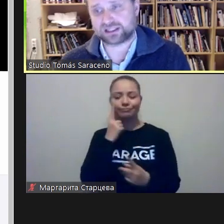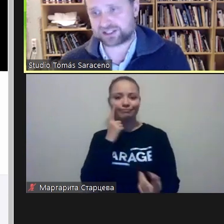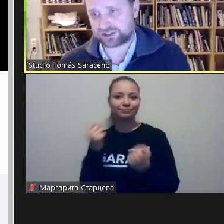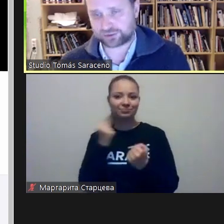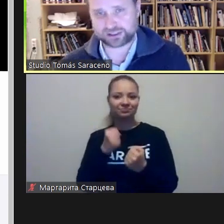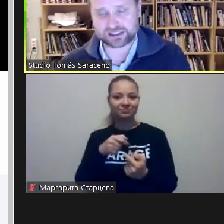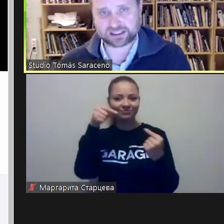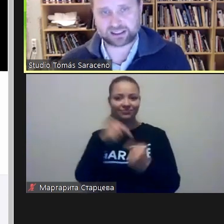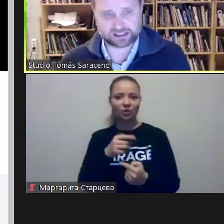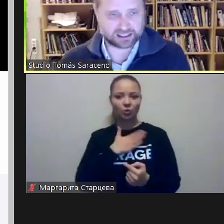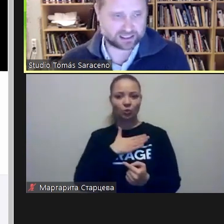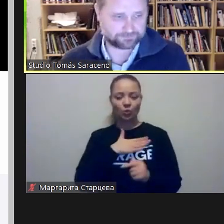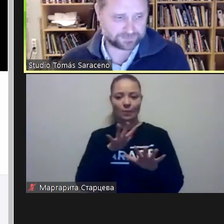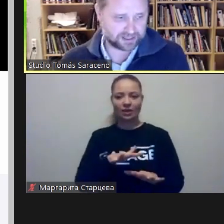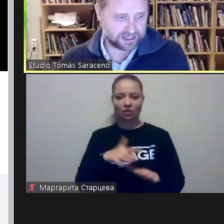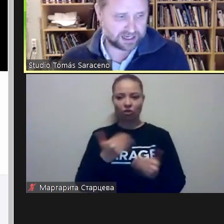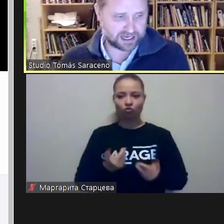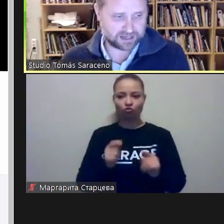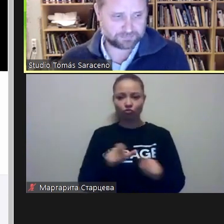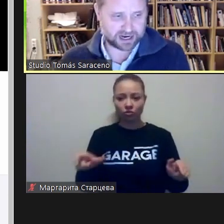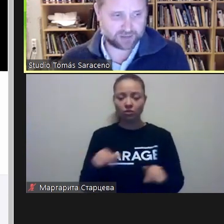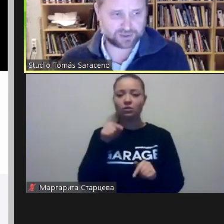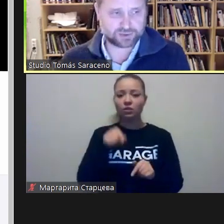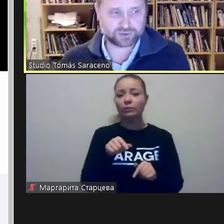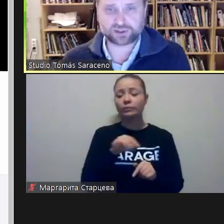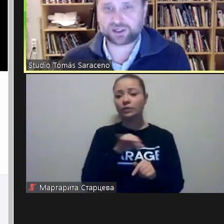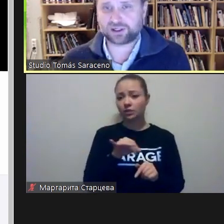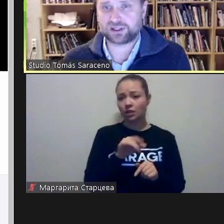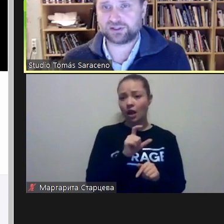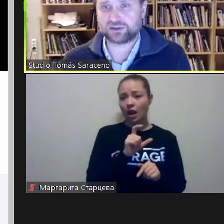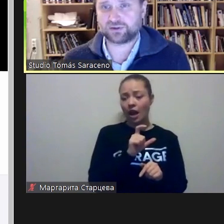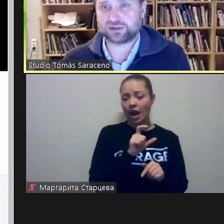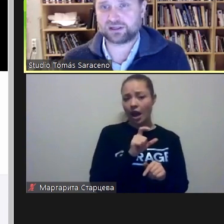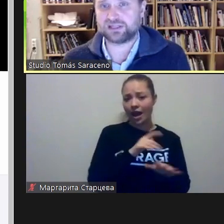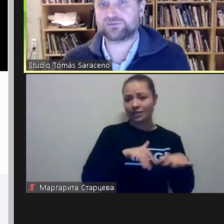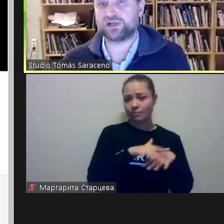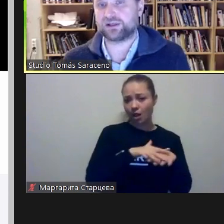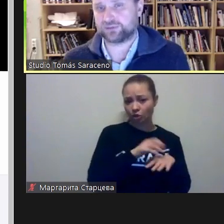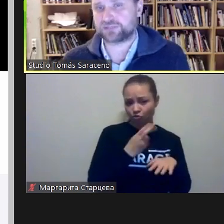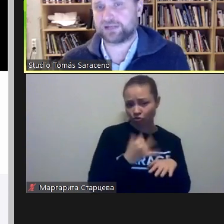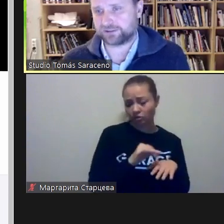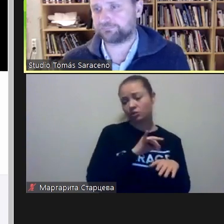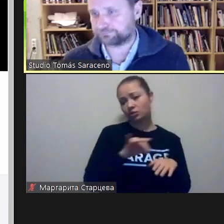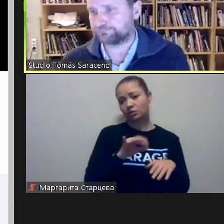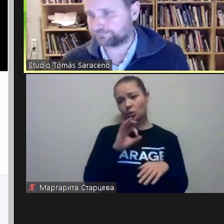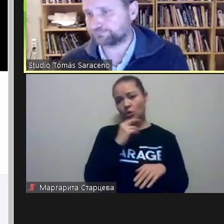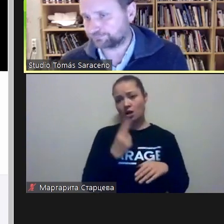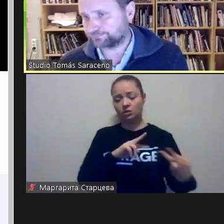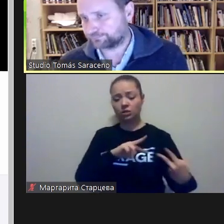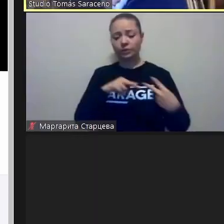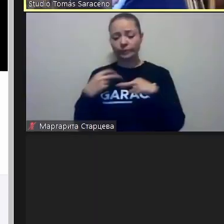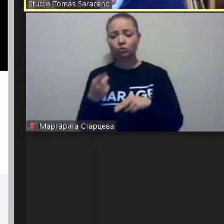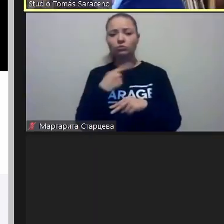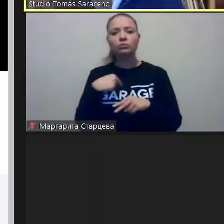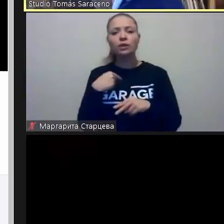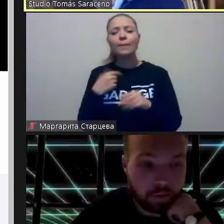social transition to understand how we could, live together on this planet.